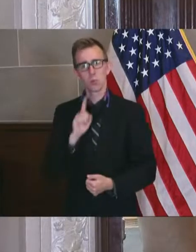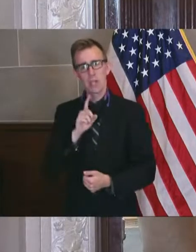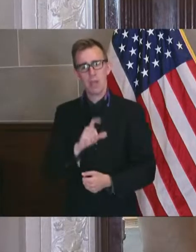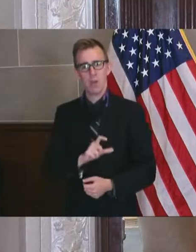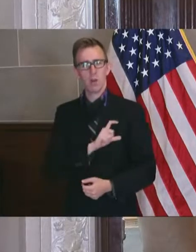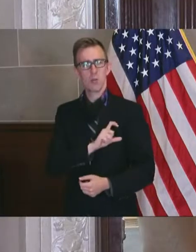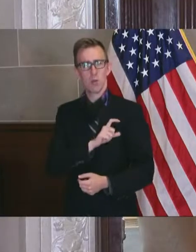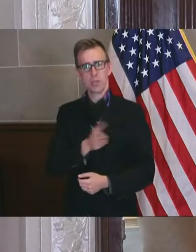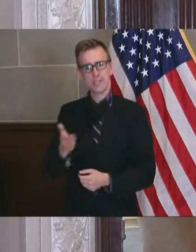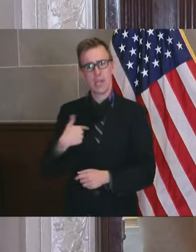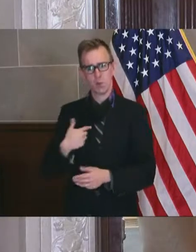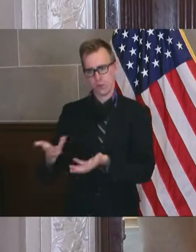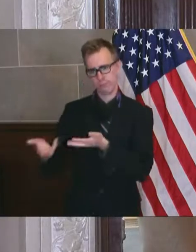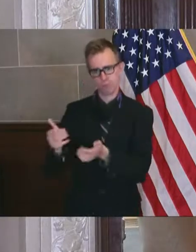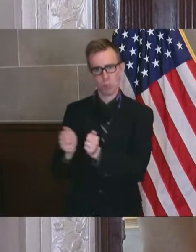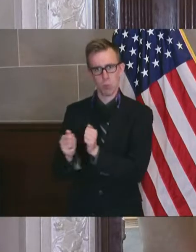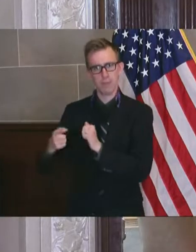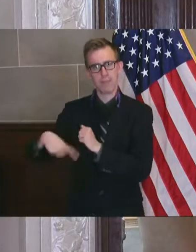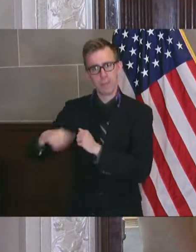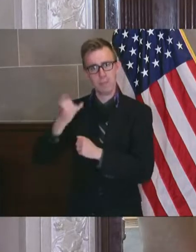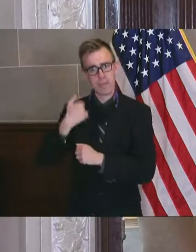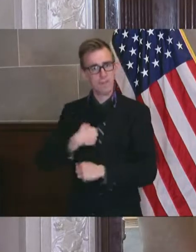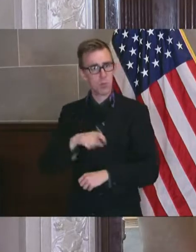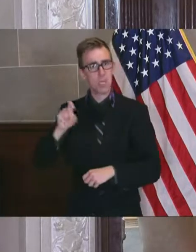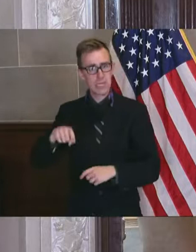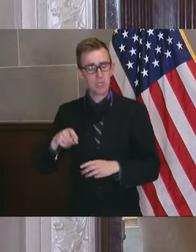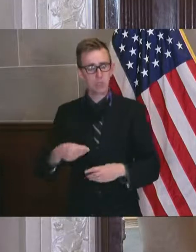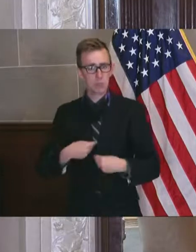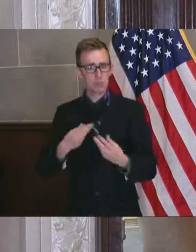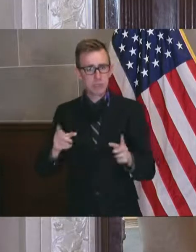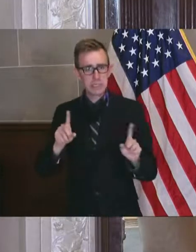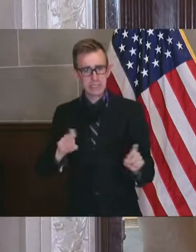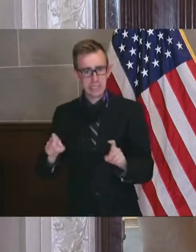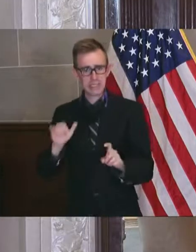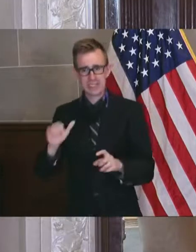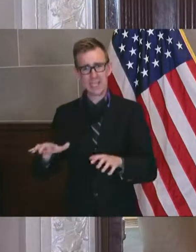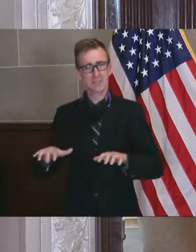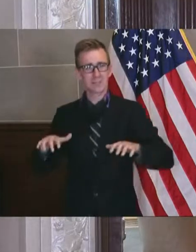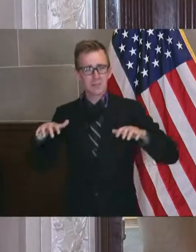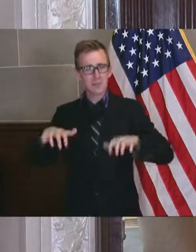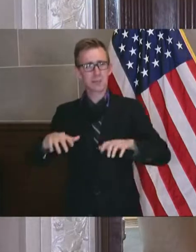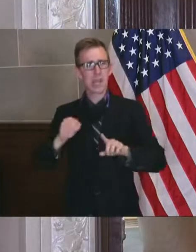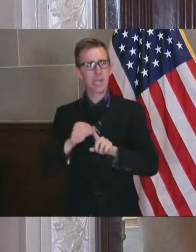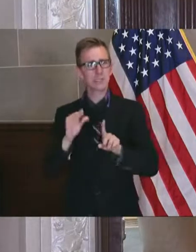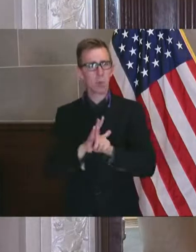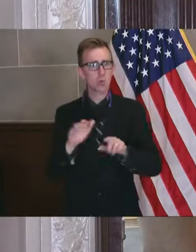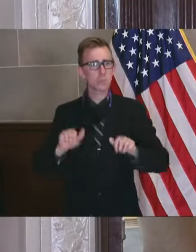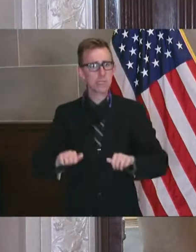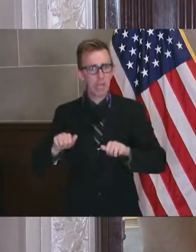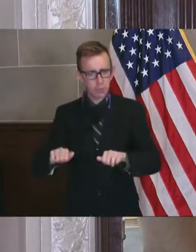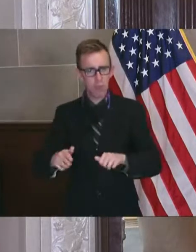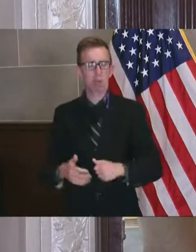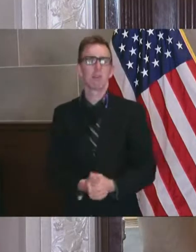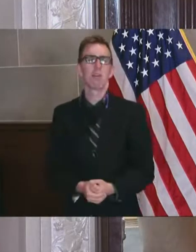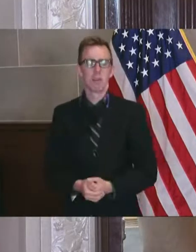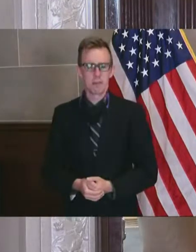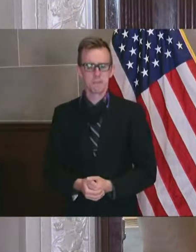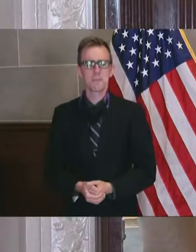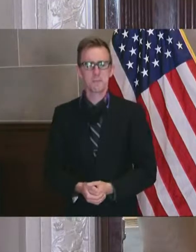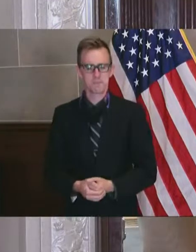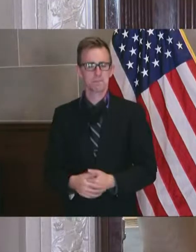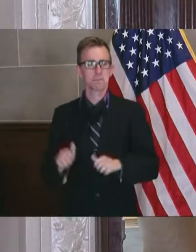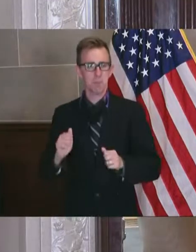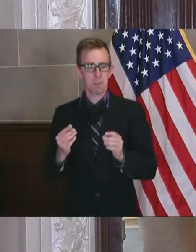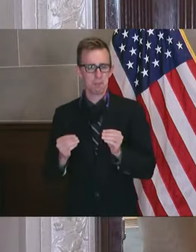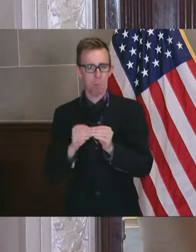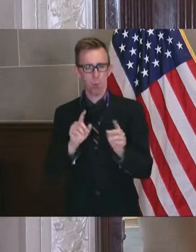with them, to your point, to see if we need to, given that kind of massive exposure, if we need to do in more